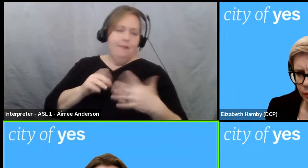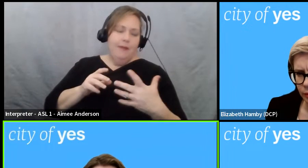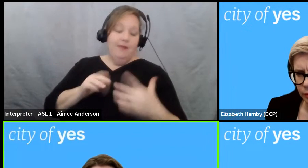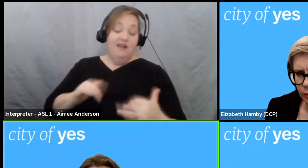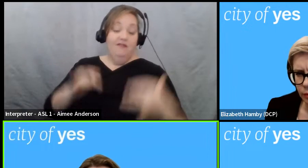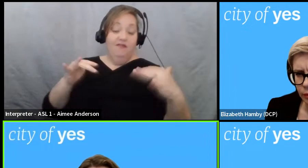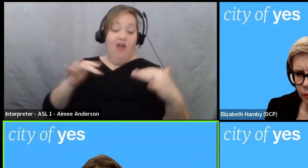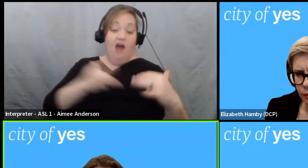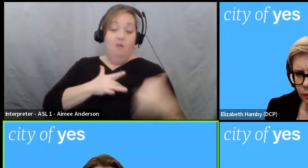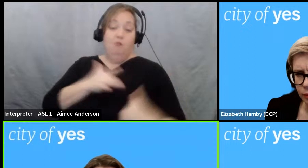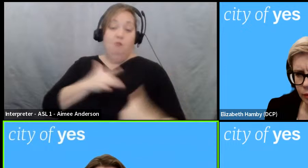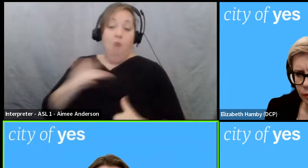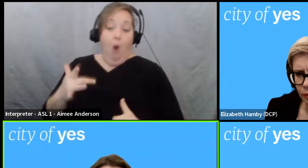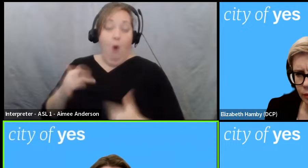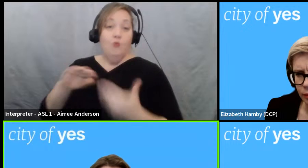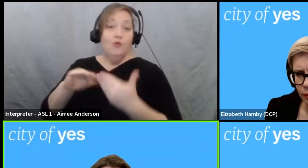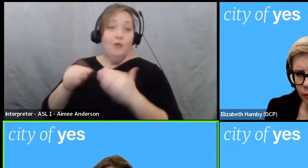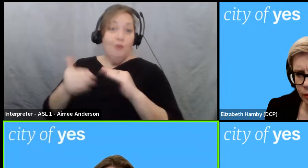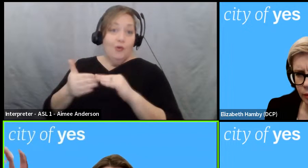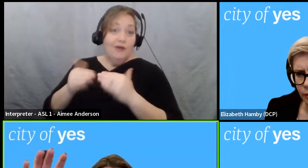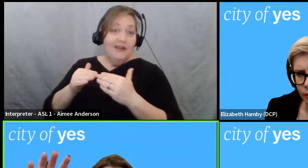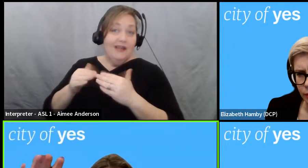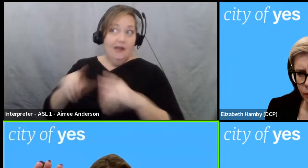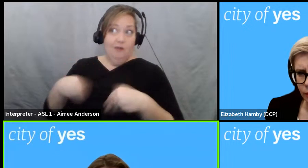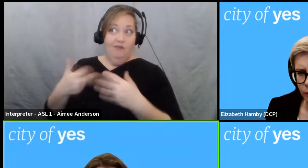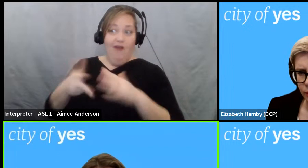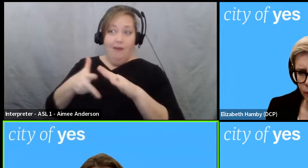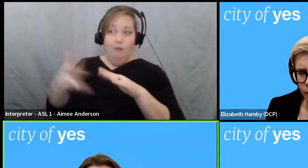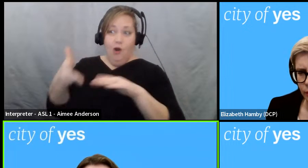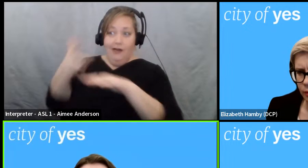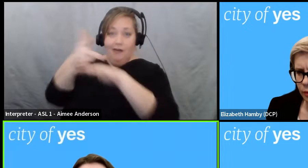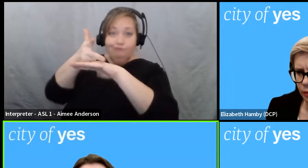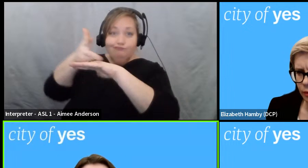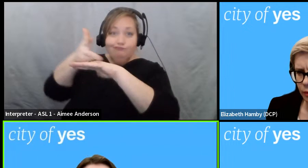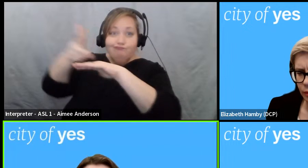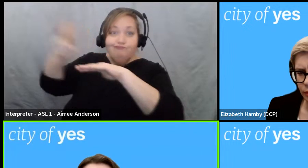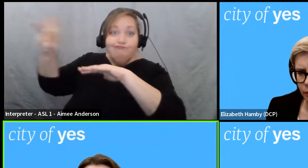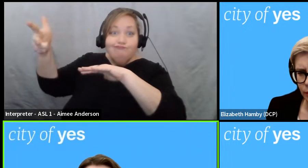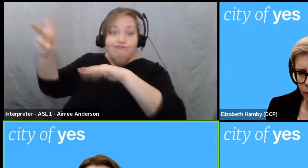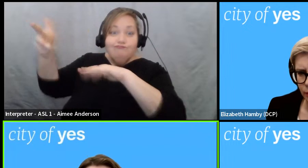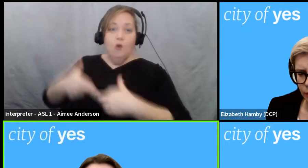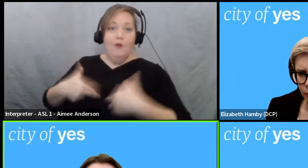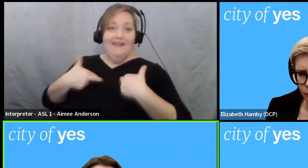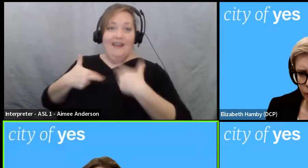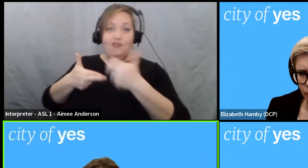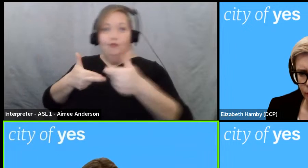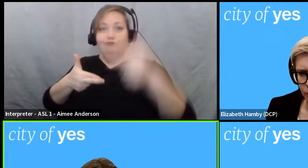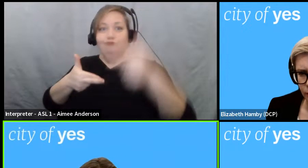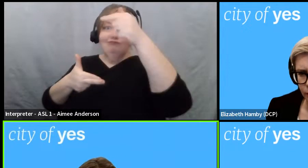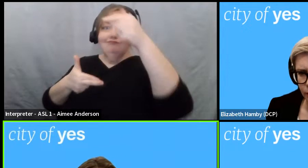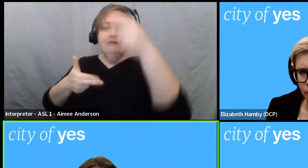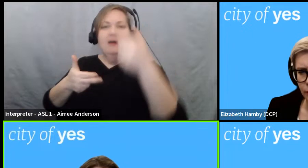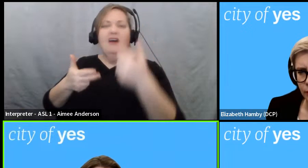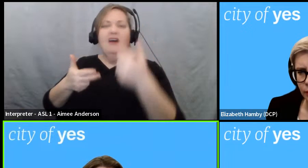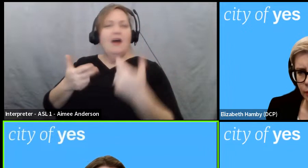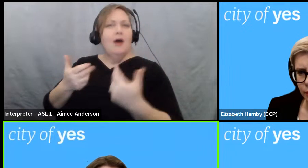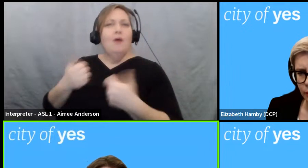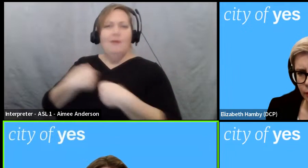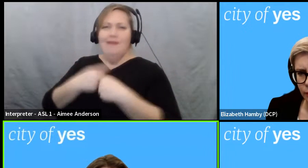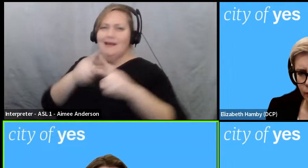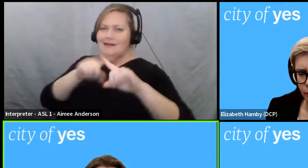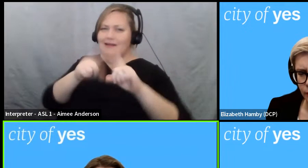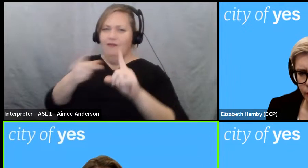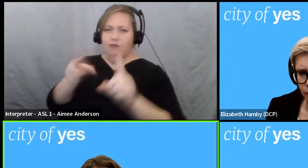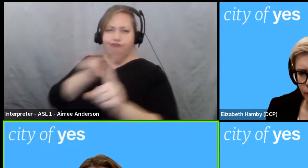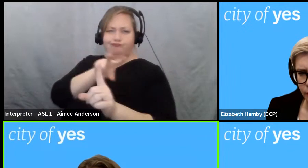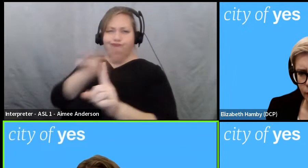which, providing parking at grade and then residential space above makes sense. The developers will still be able to do that. We're actually making several changes